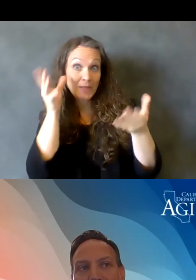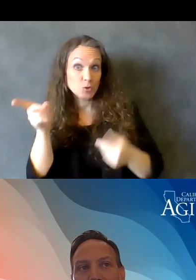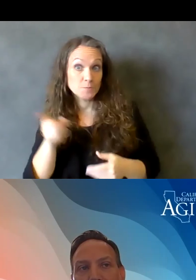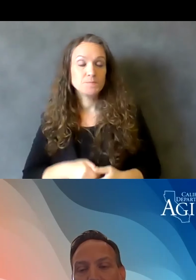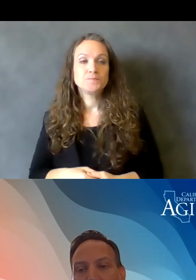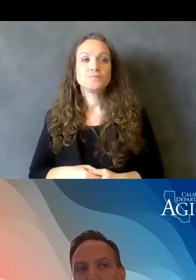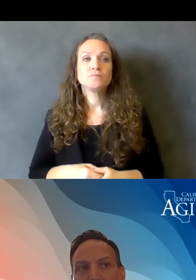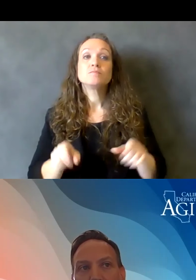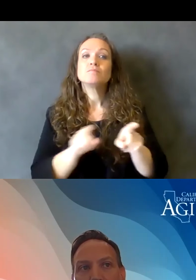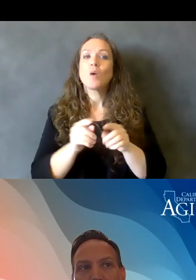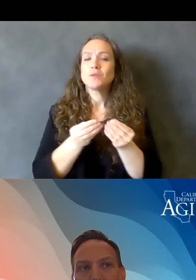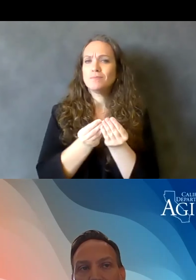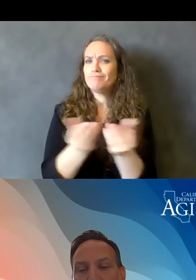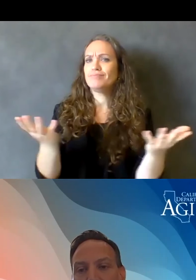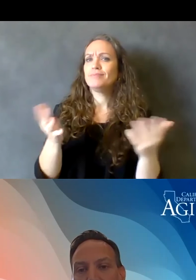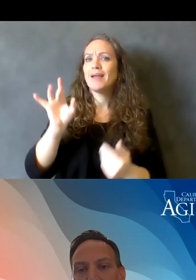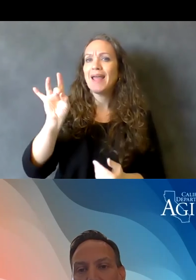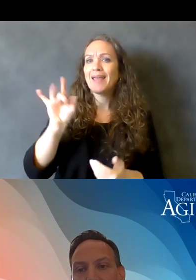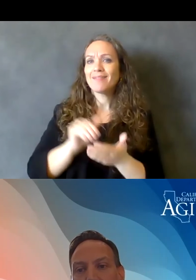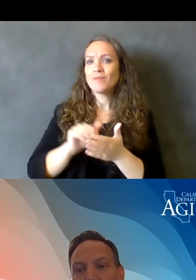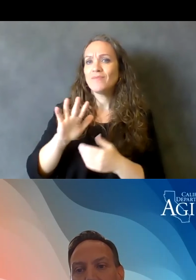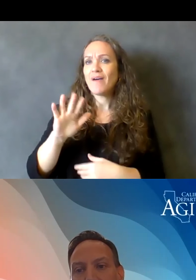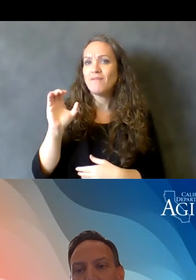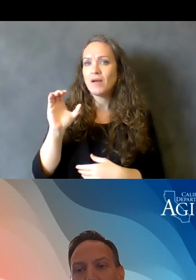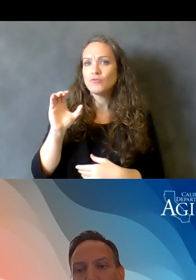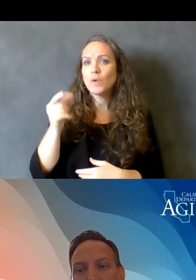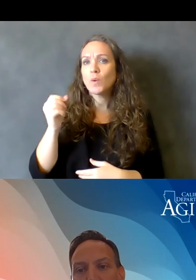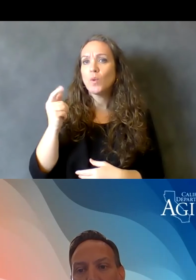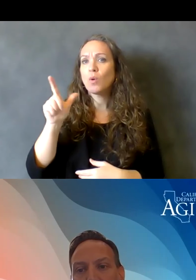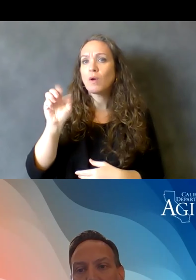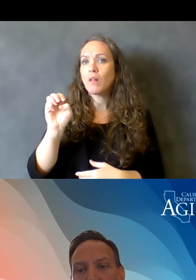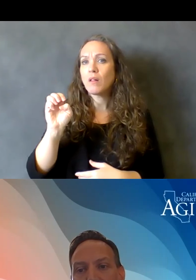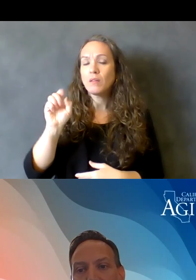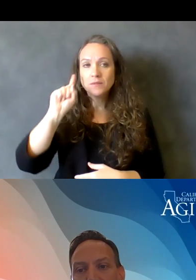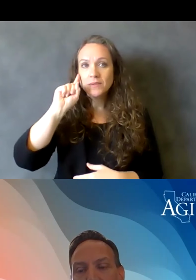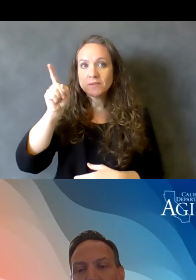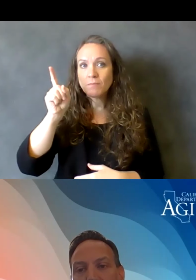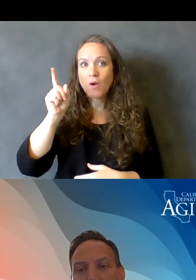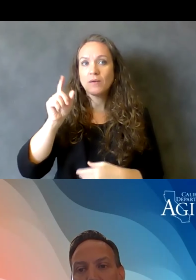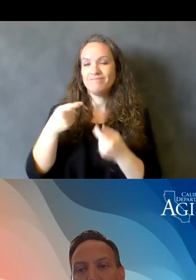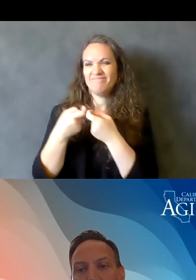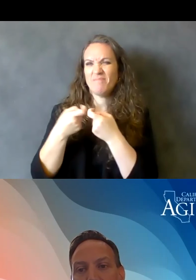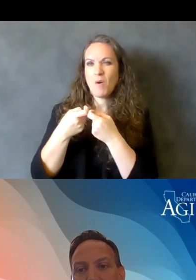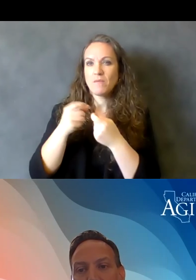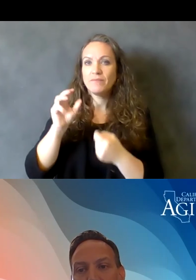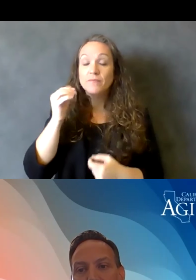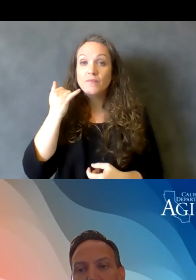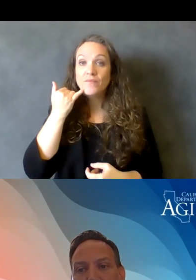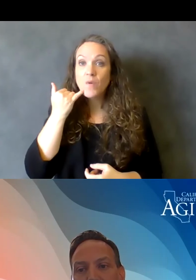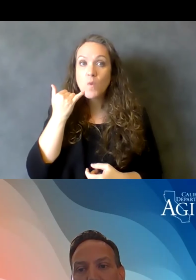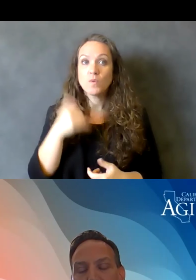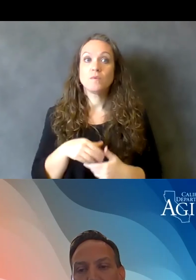deployed 8,500 Google Home smart speakers to our local area agencies on aging and our